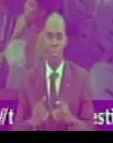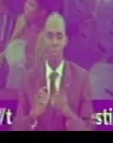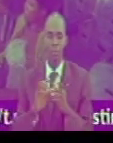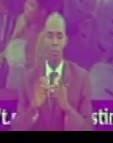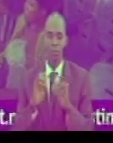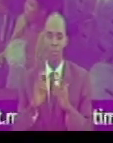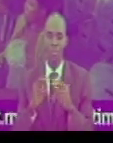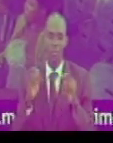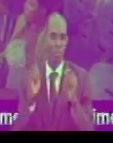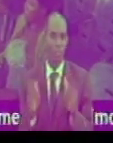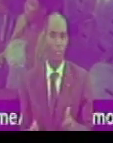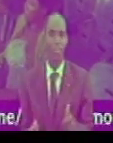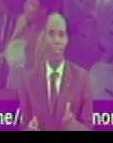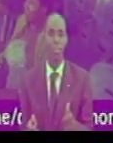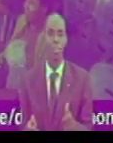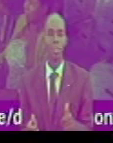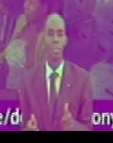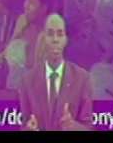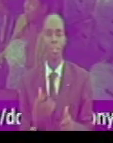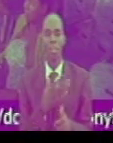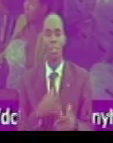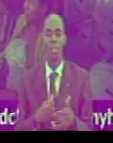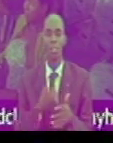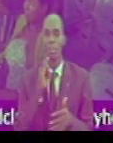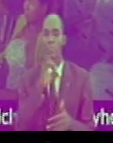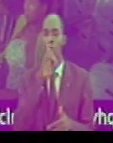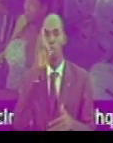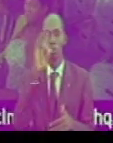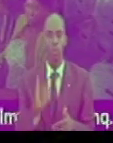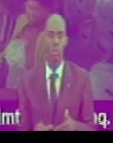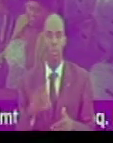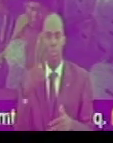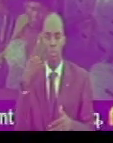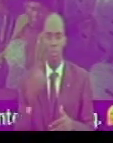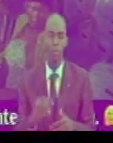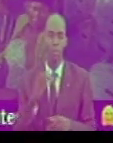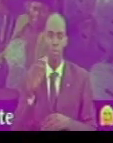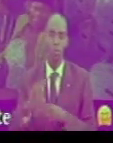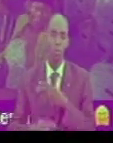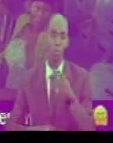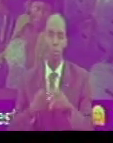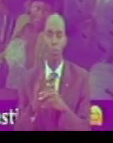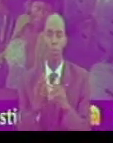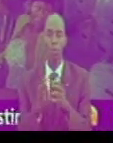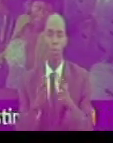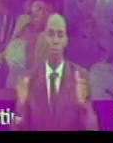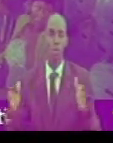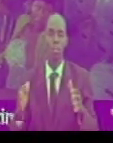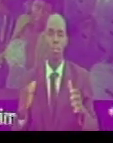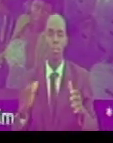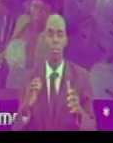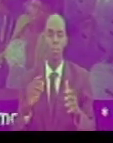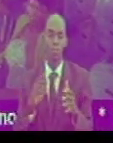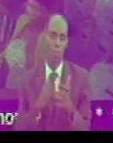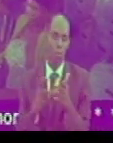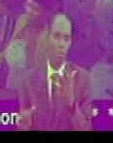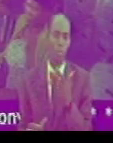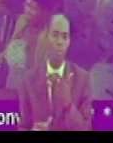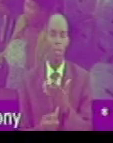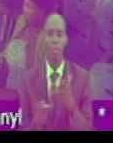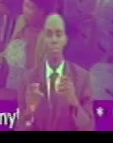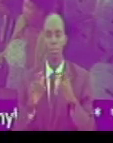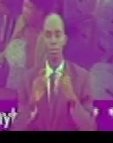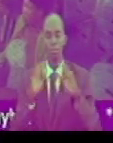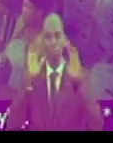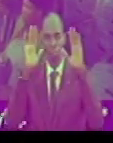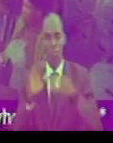one is coming from Ezeaka Uchena, all the way from Dallas, USA. His son is Chisom